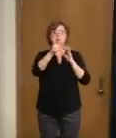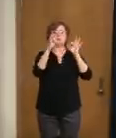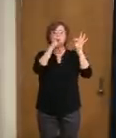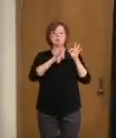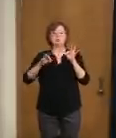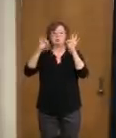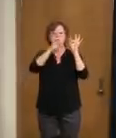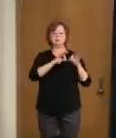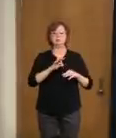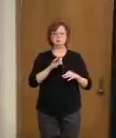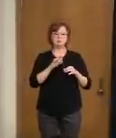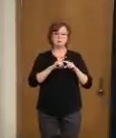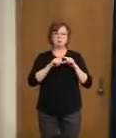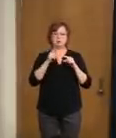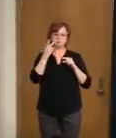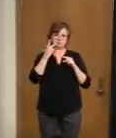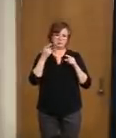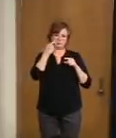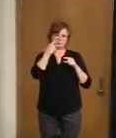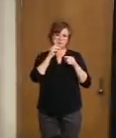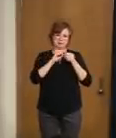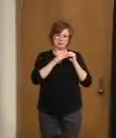numbers have been going up.